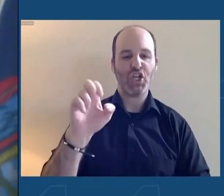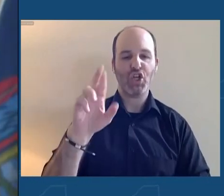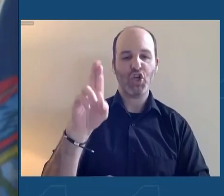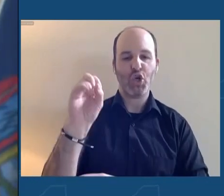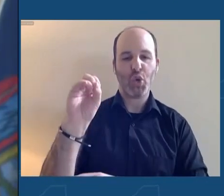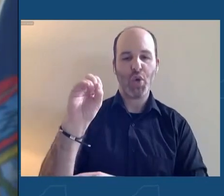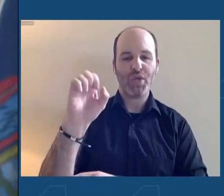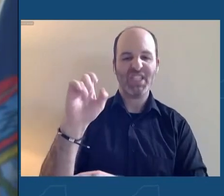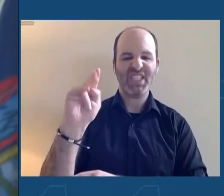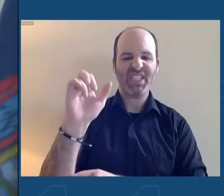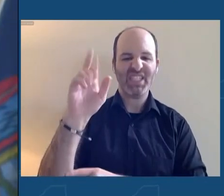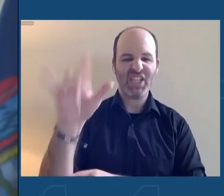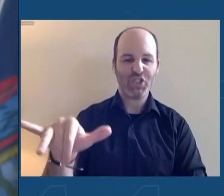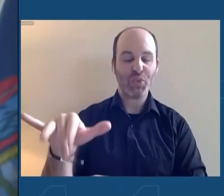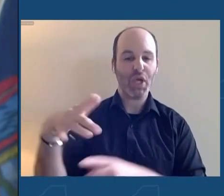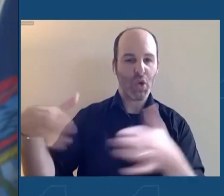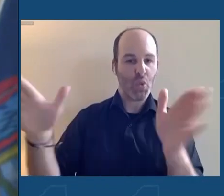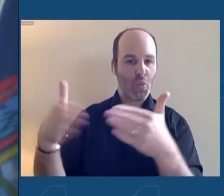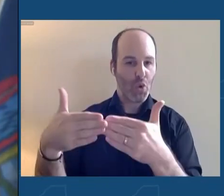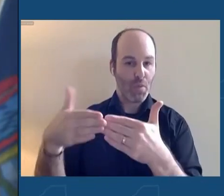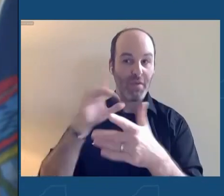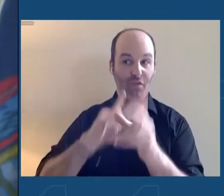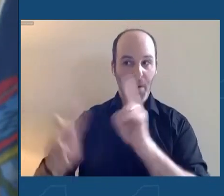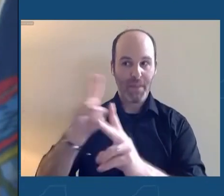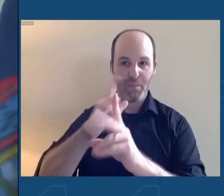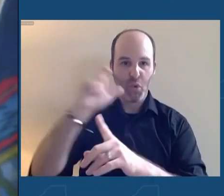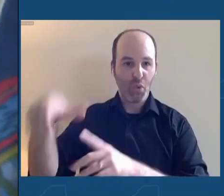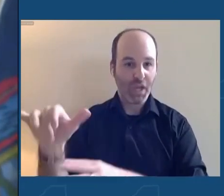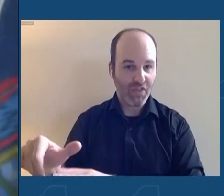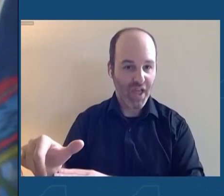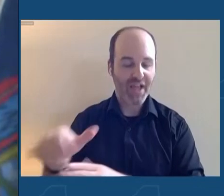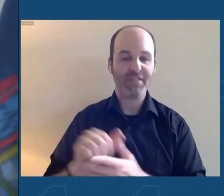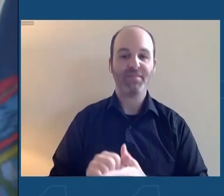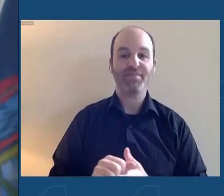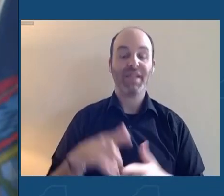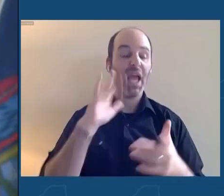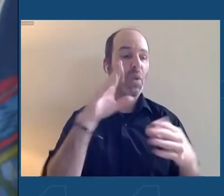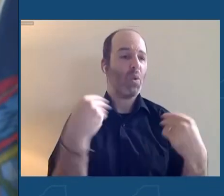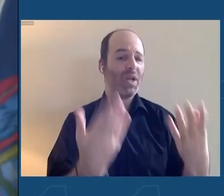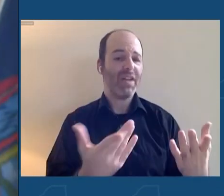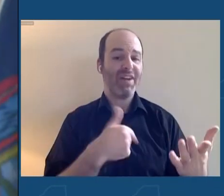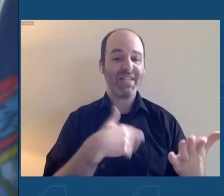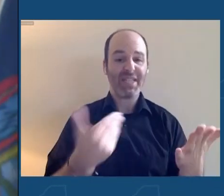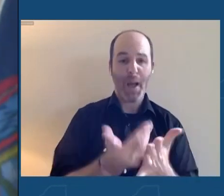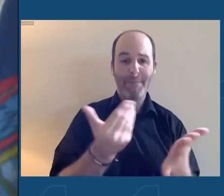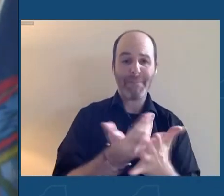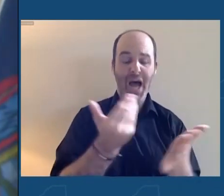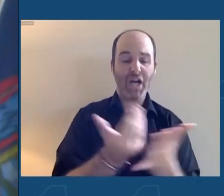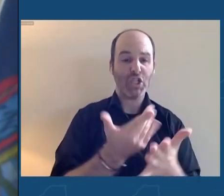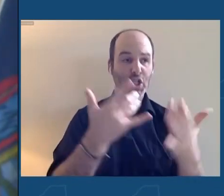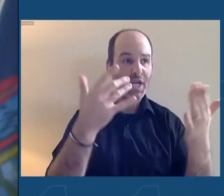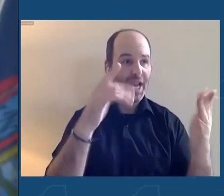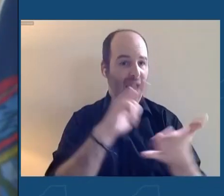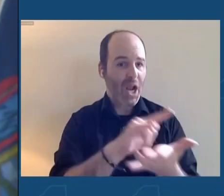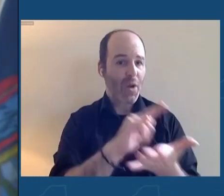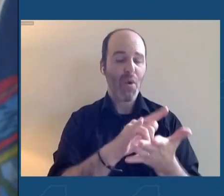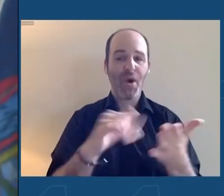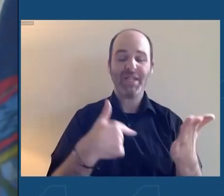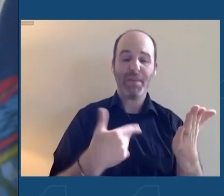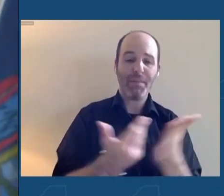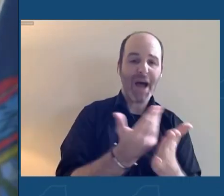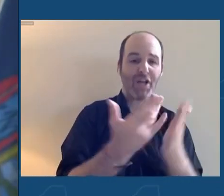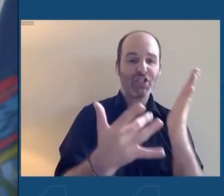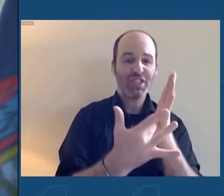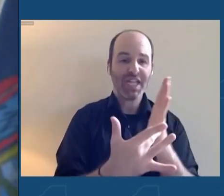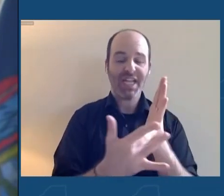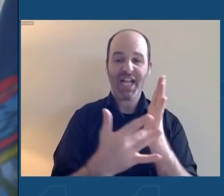concession opportunities, but it's going to give us a modern airport with modern technologies and modern facilities. For example,